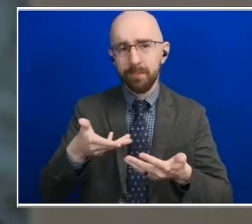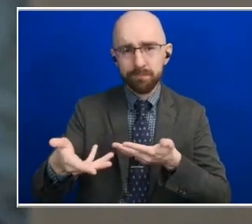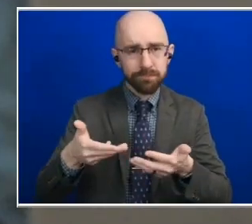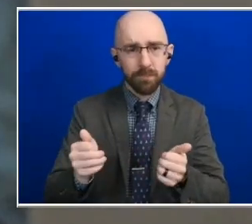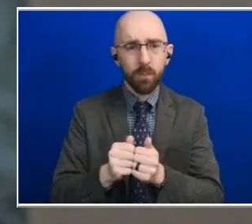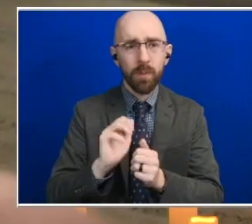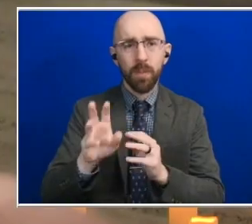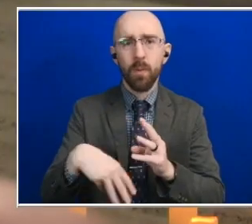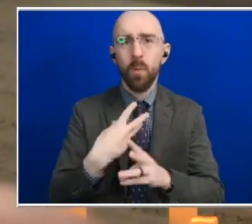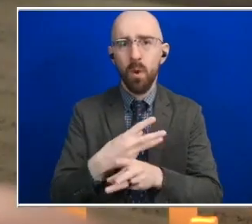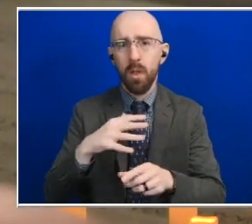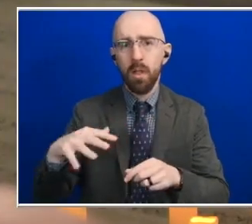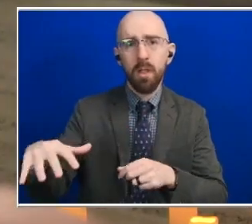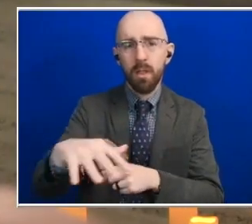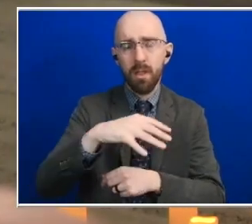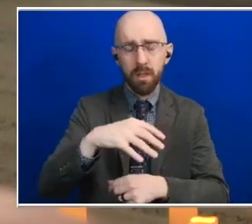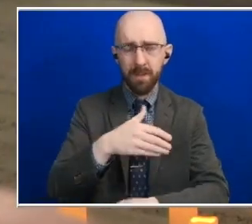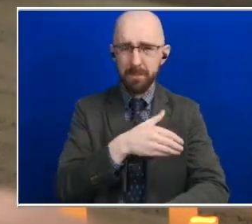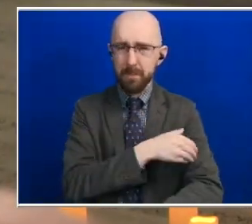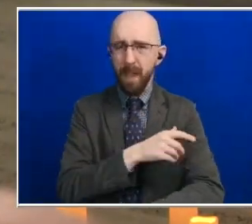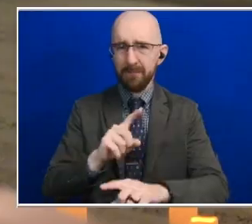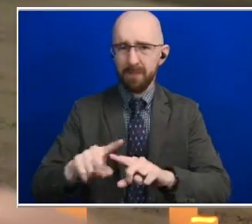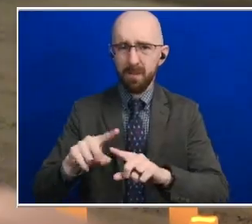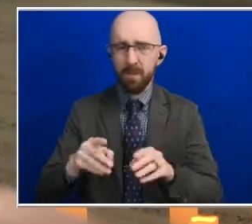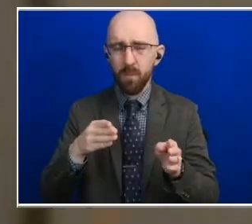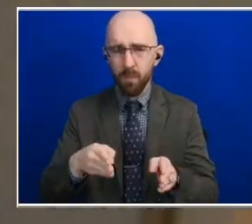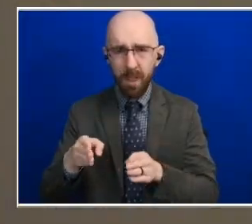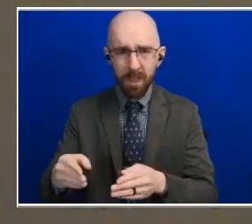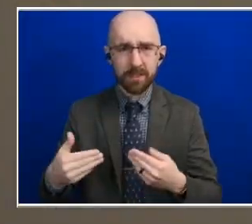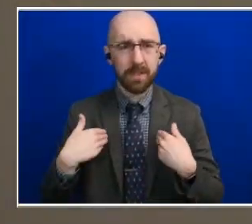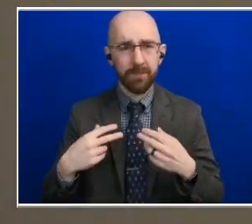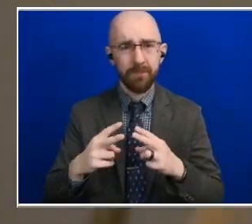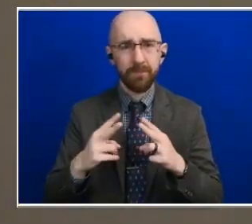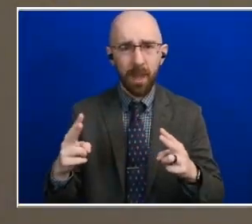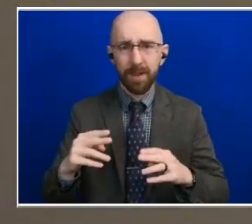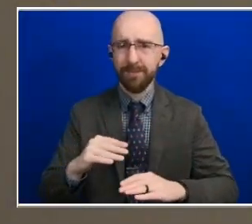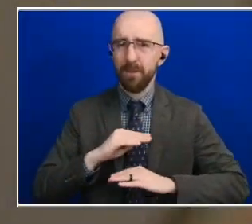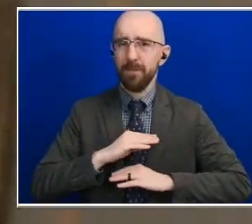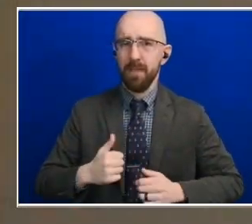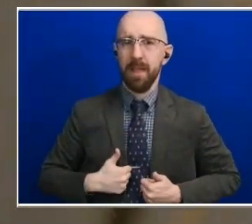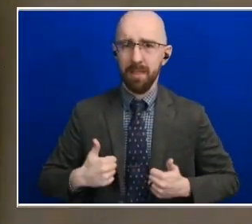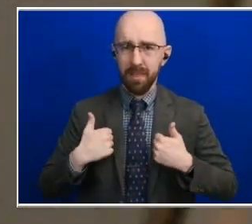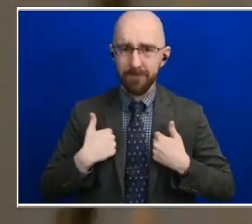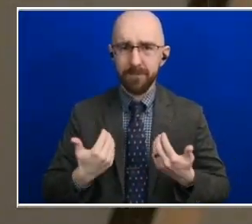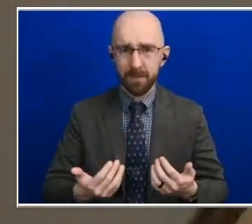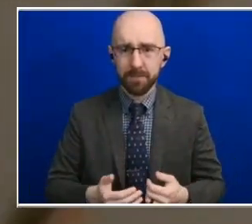in powerful ways and have a very fulfilling life.